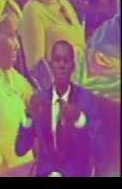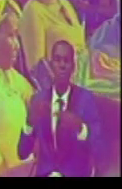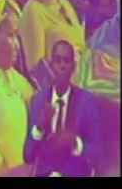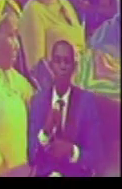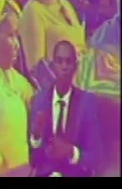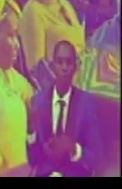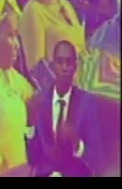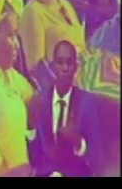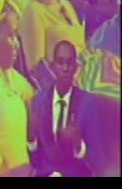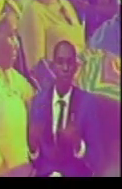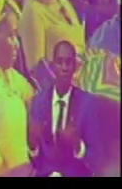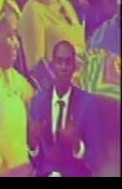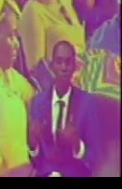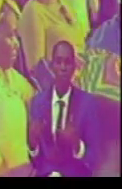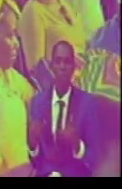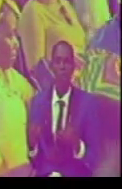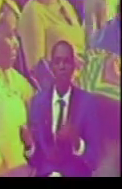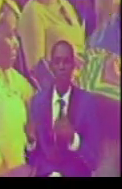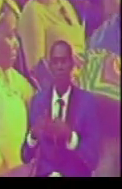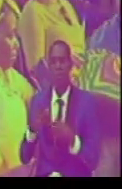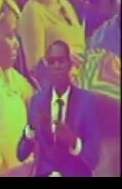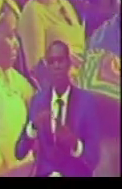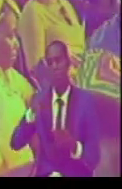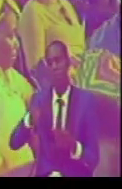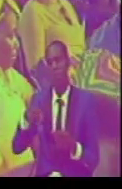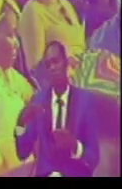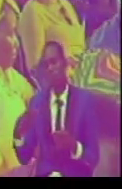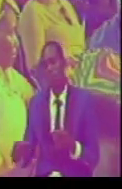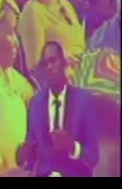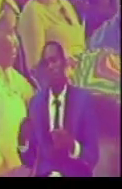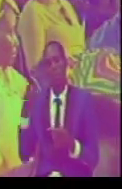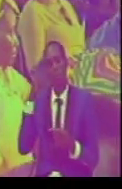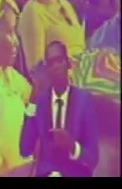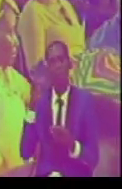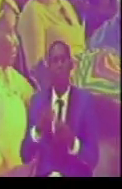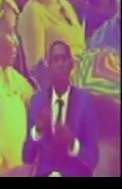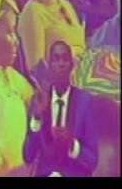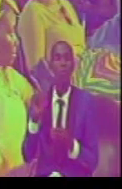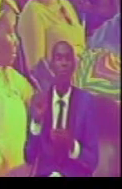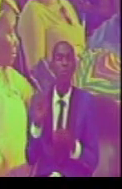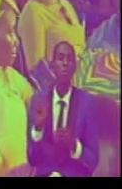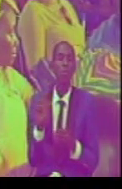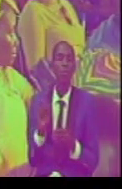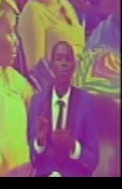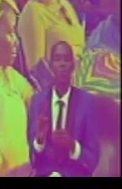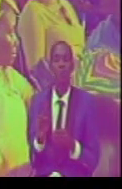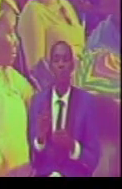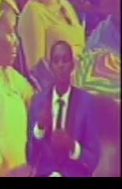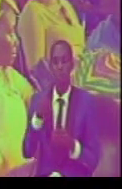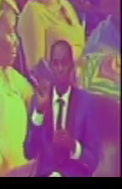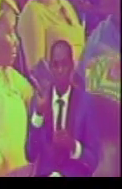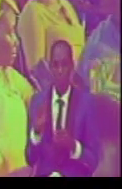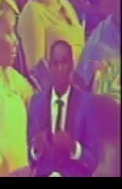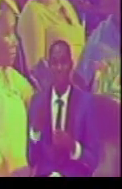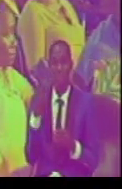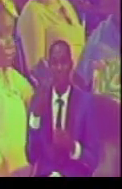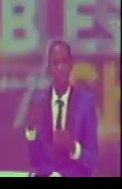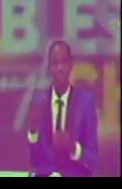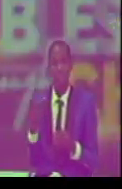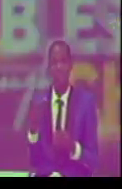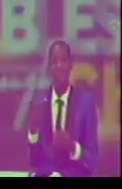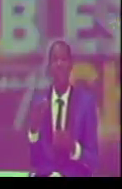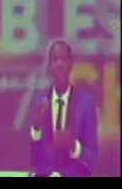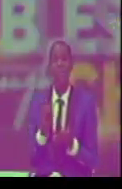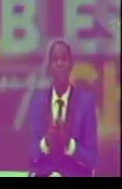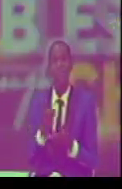now, we are going to hand over back to the state overseer before we head for more from social media.